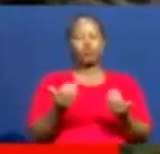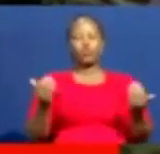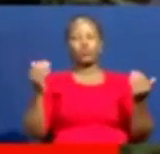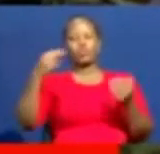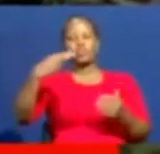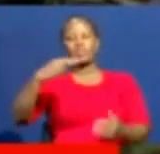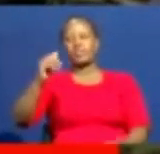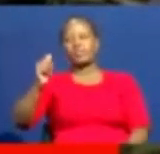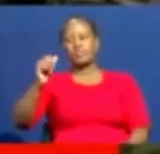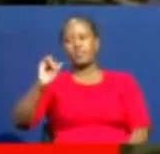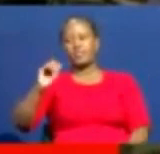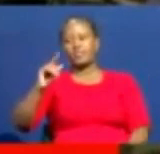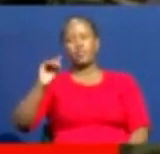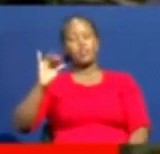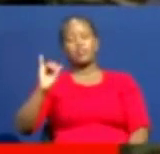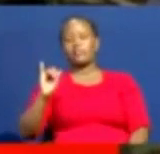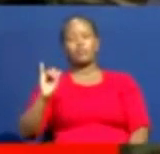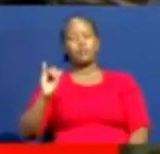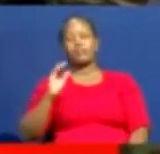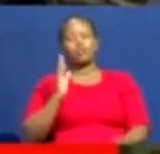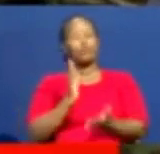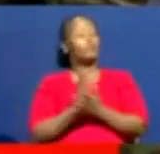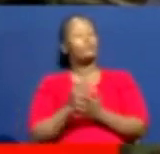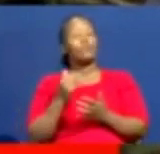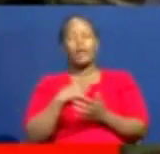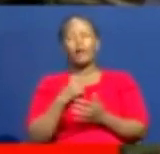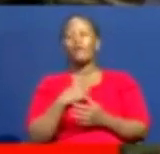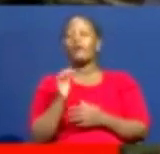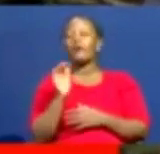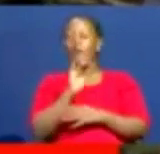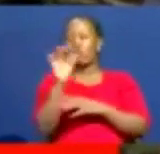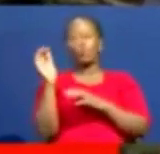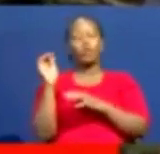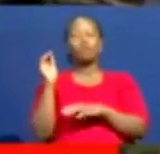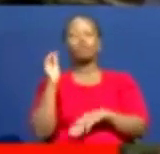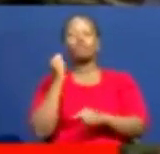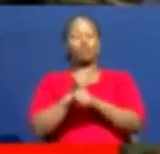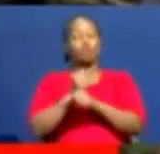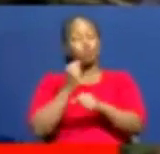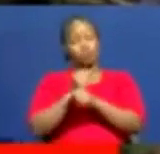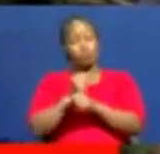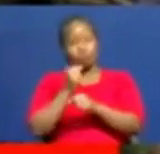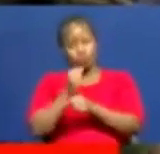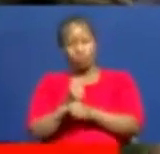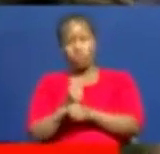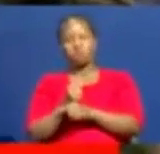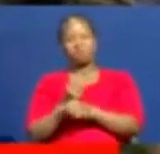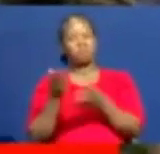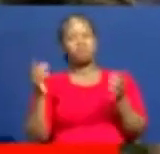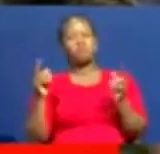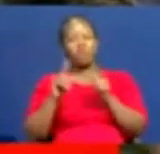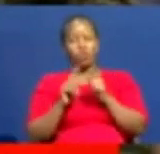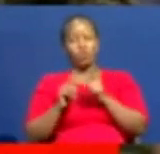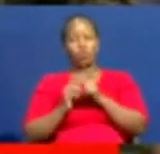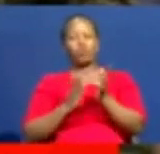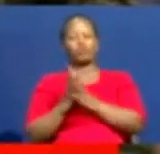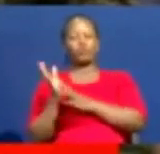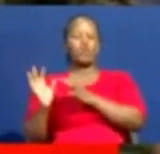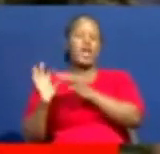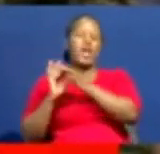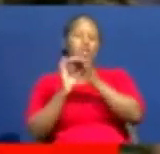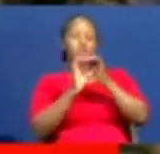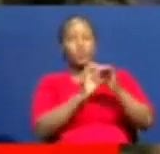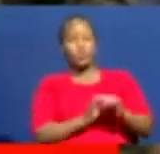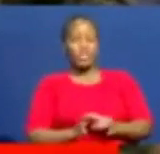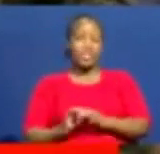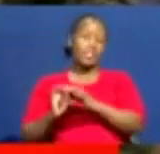Haiti. It is a call of duty. It is in solidarity with